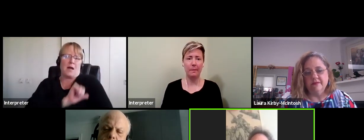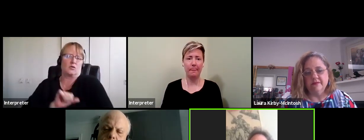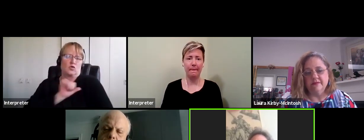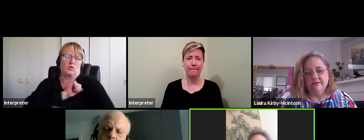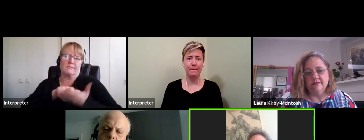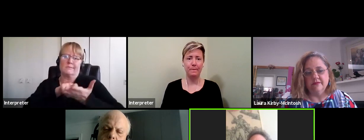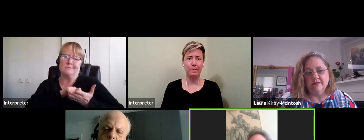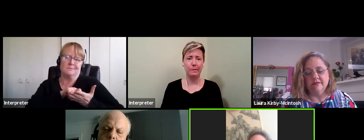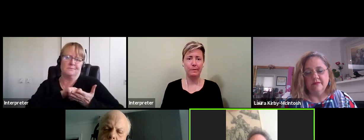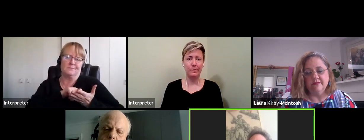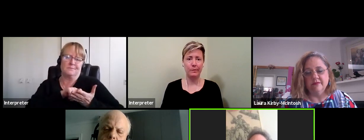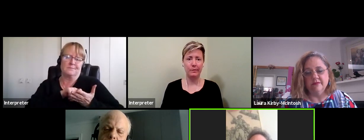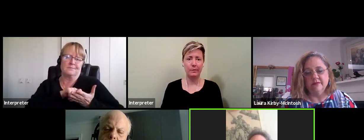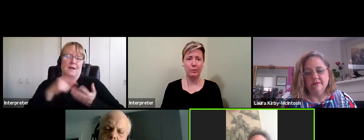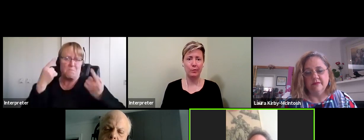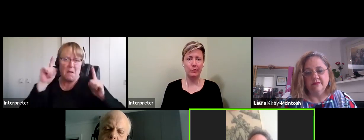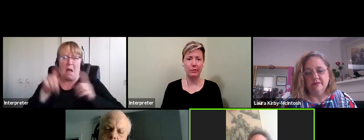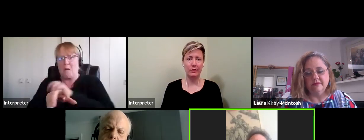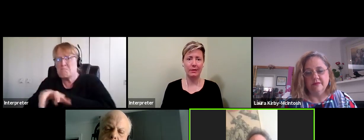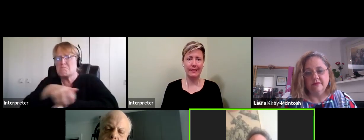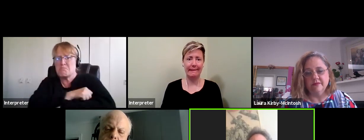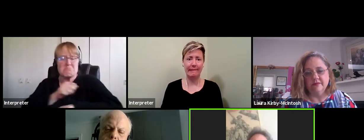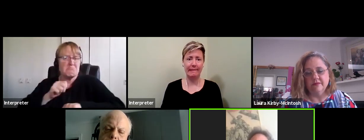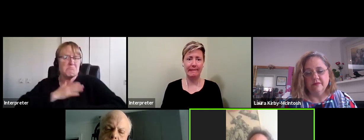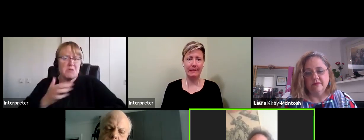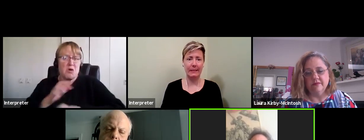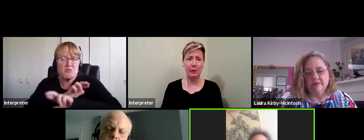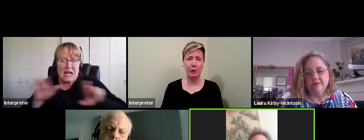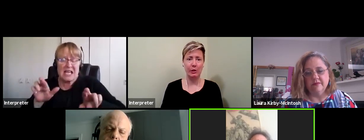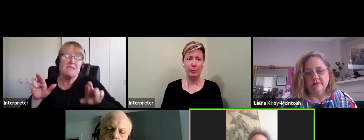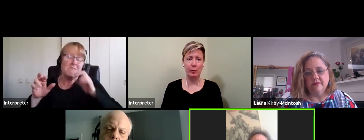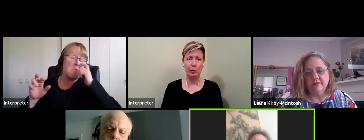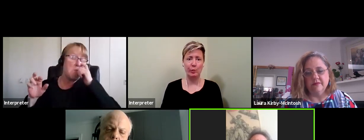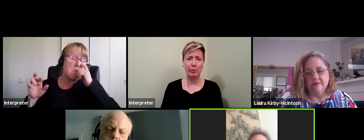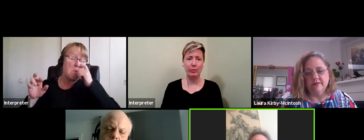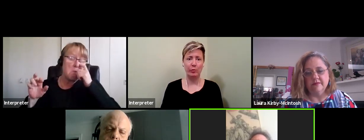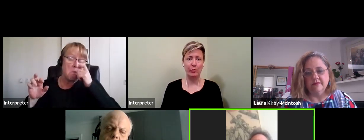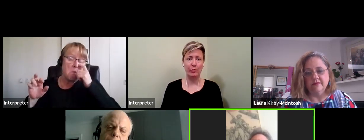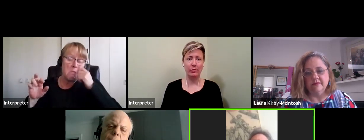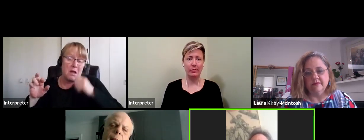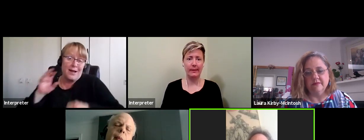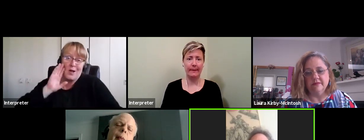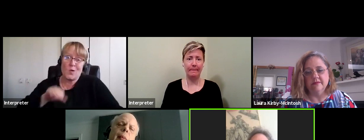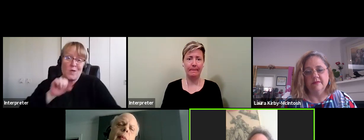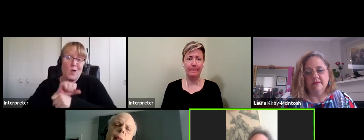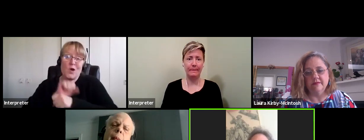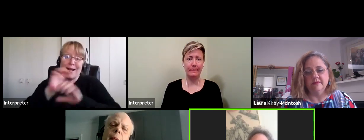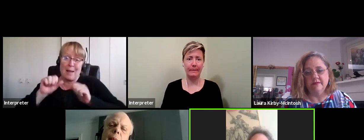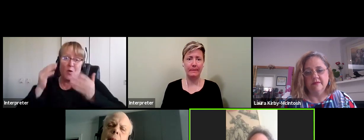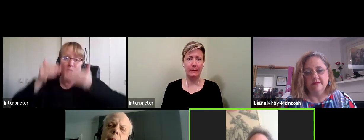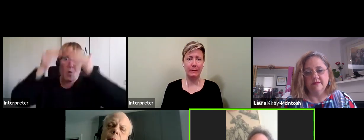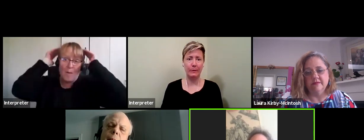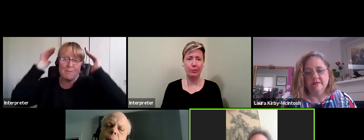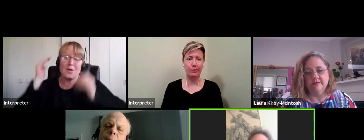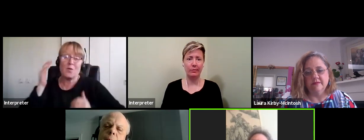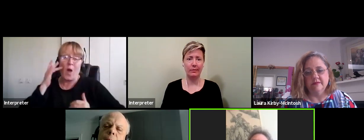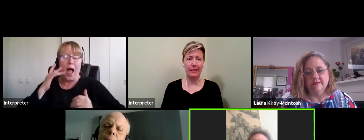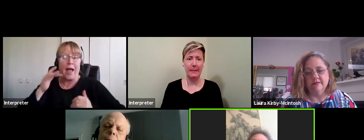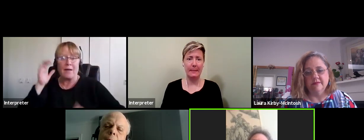we can begin to do not all the overwhelming work that, because it seems overwhelming, I think, after 2 hours of